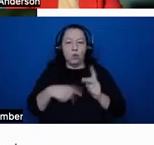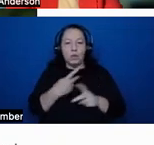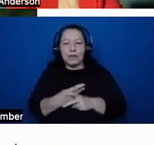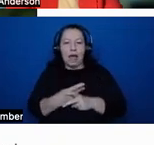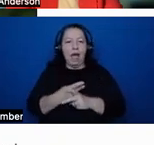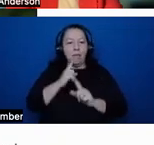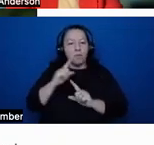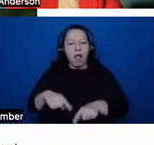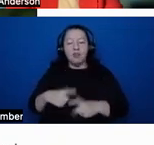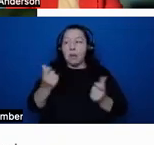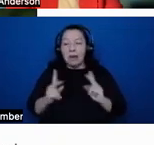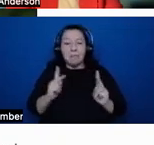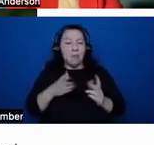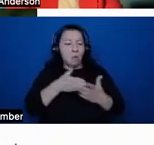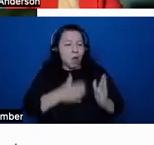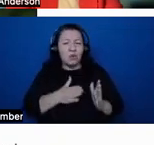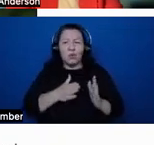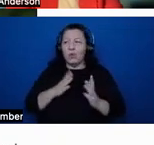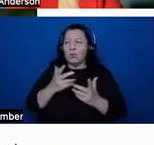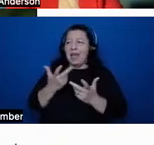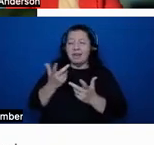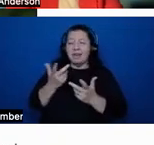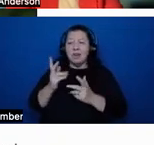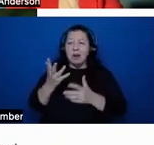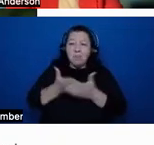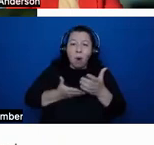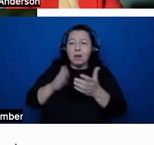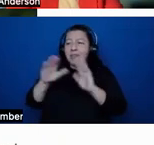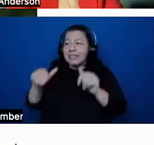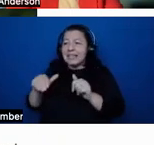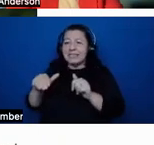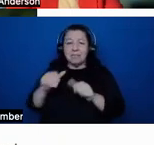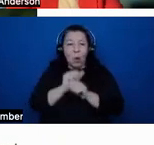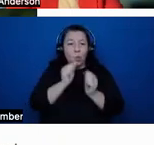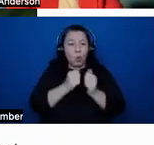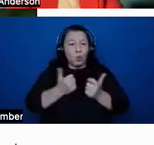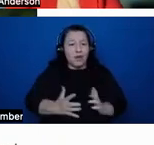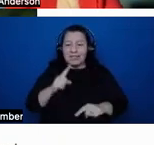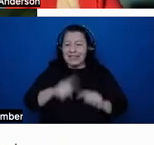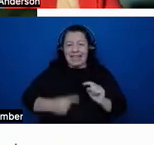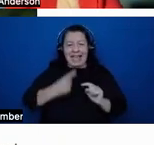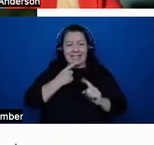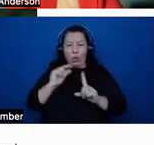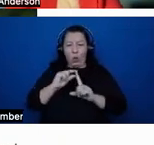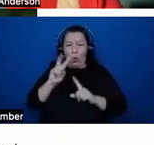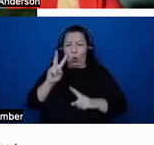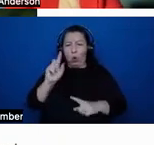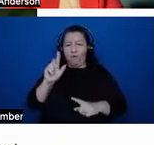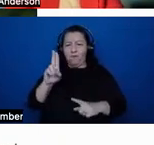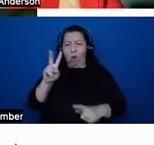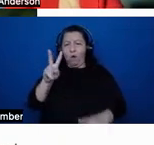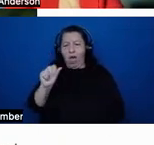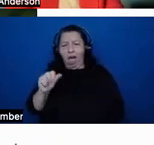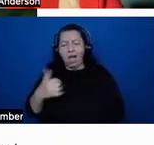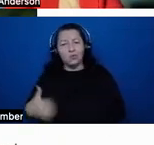peripheral systems that intersect with survivors, you know, they can't say the word vulva, right? You know, I think like, I mean, I very much